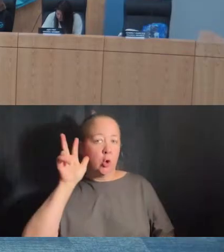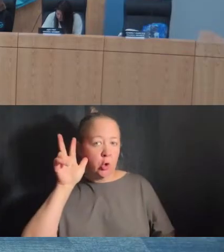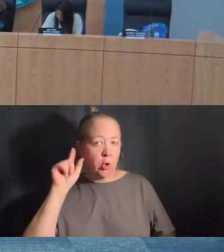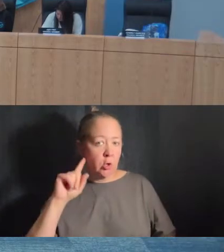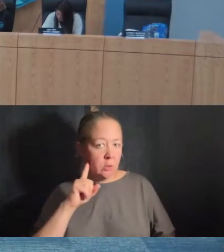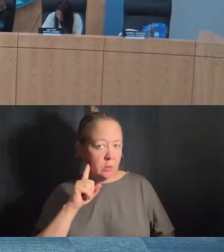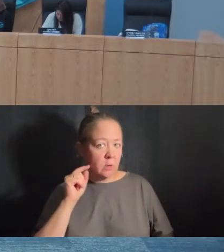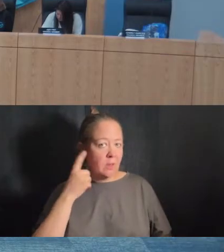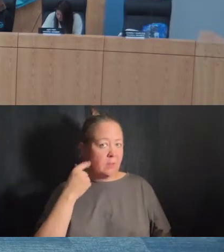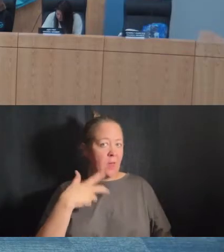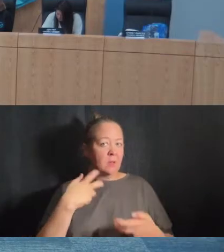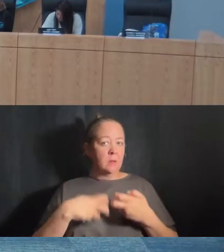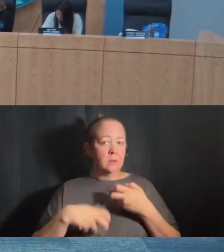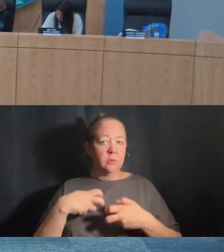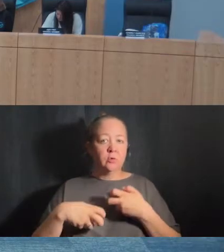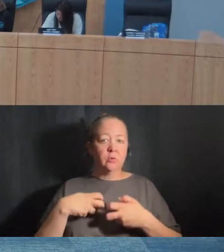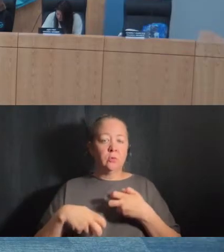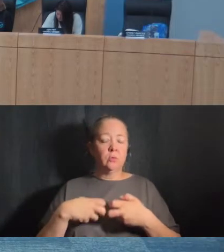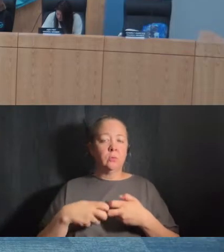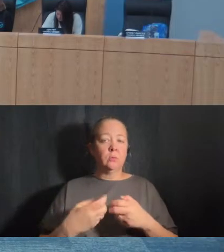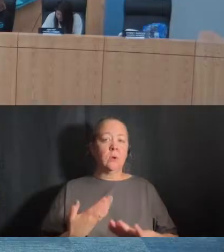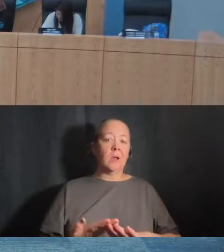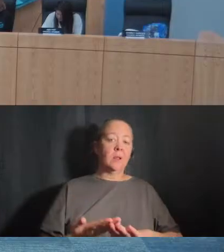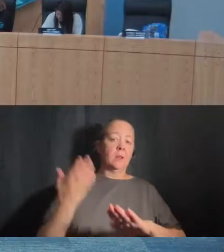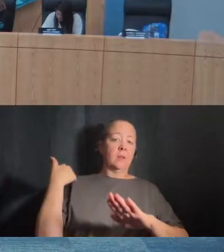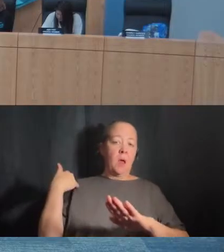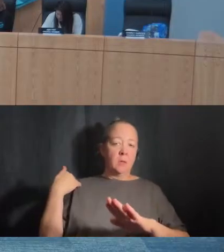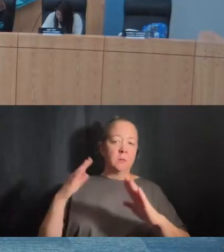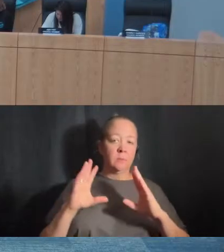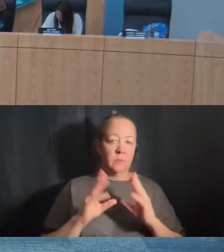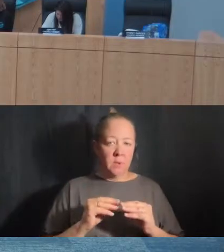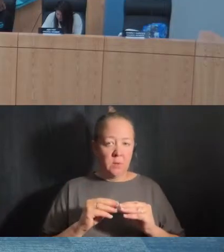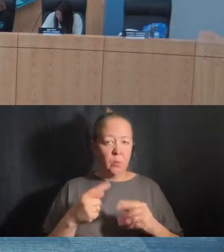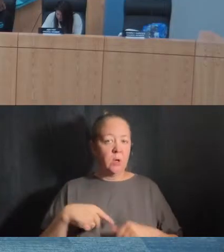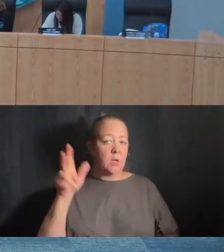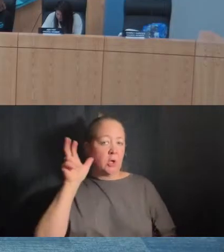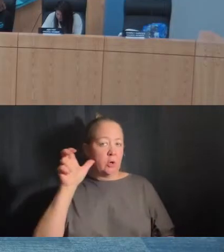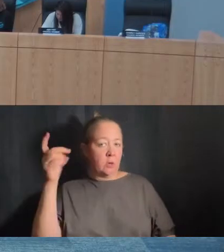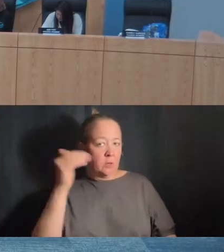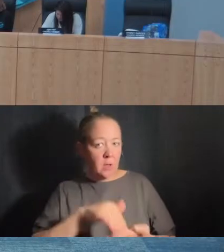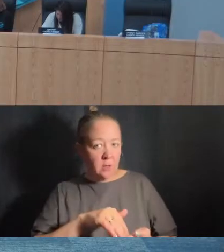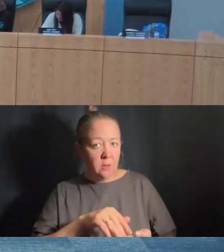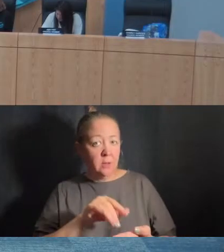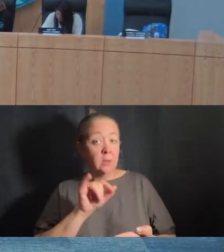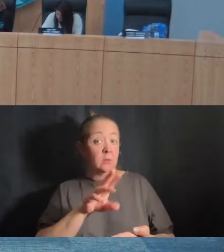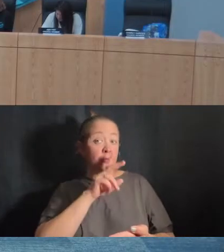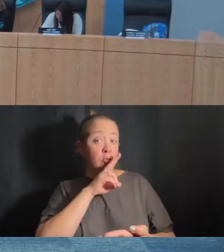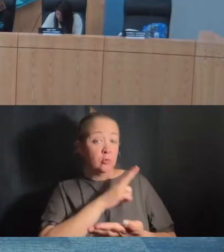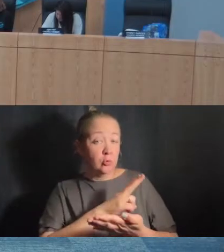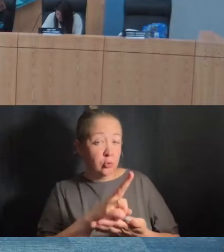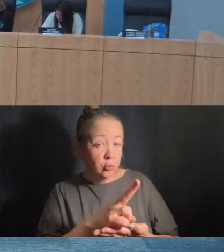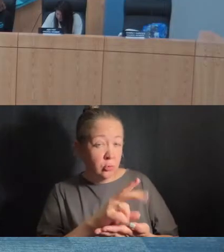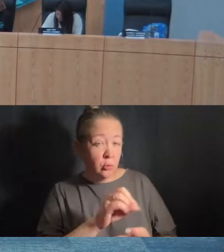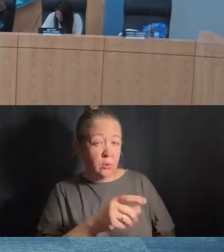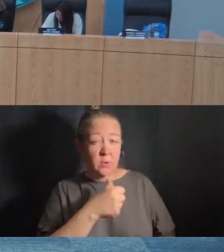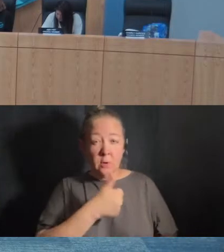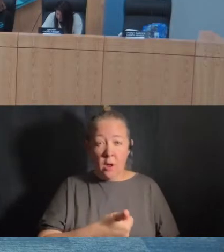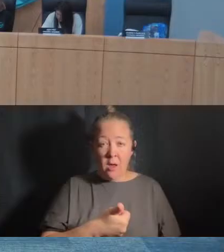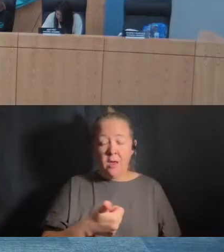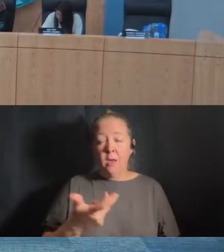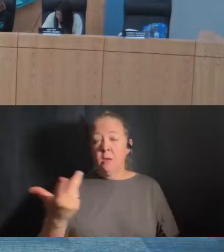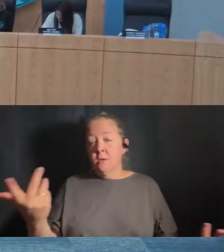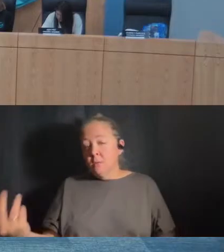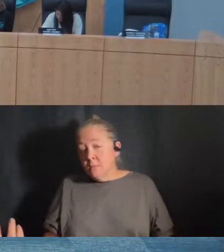mayor council. We're hearing it again. Is it true or not? I don't totally think it's not.